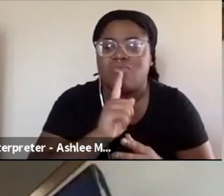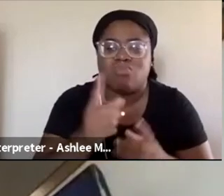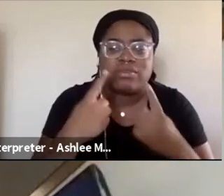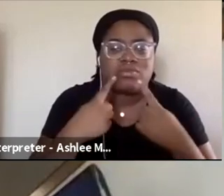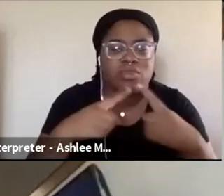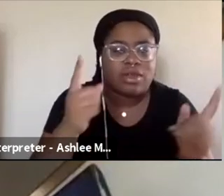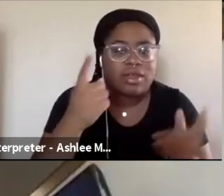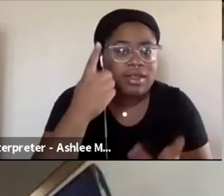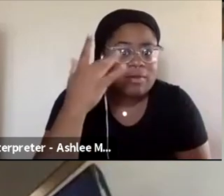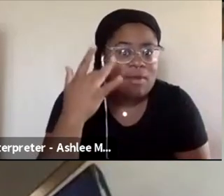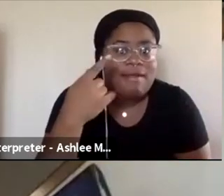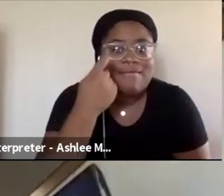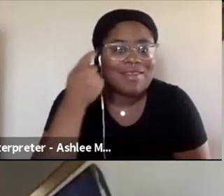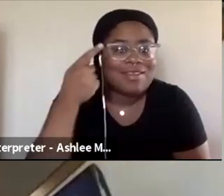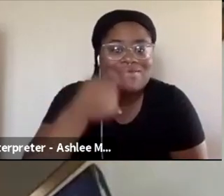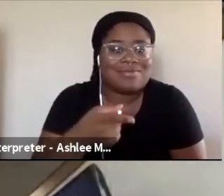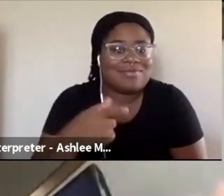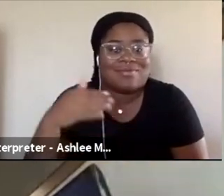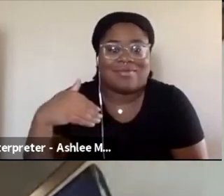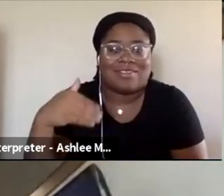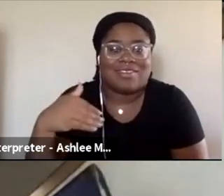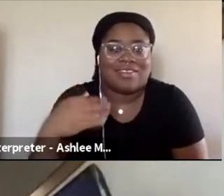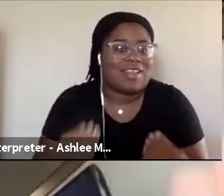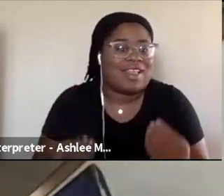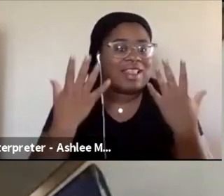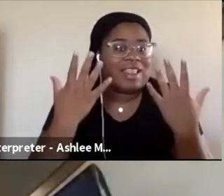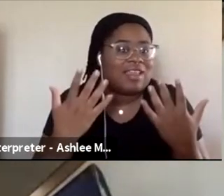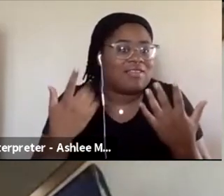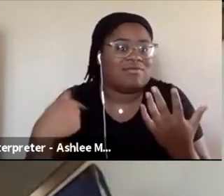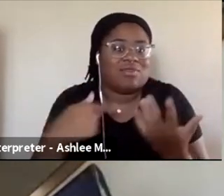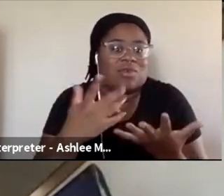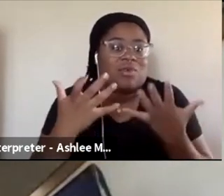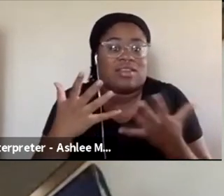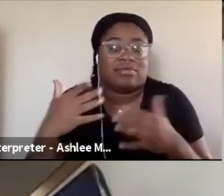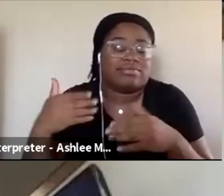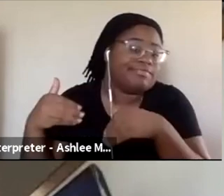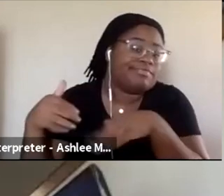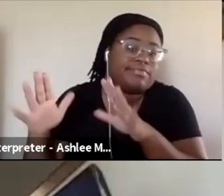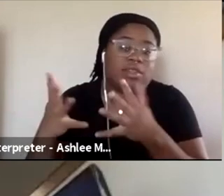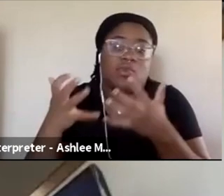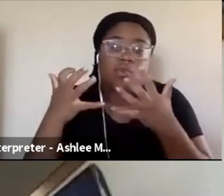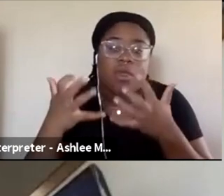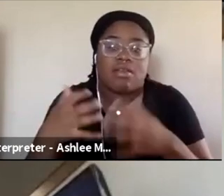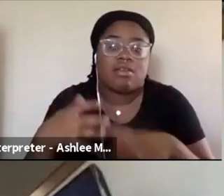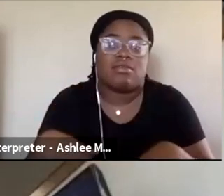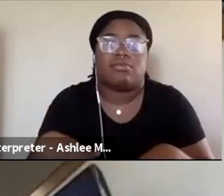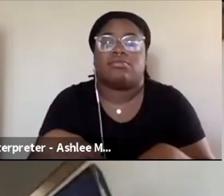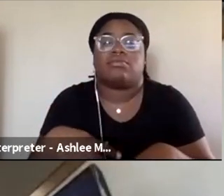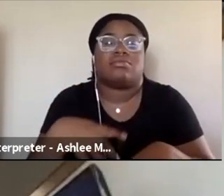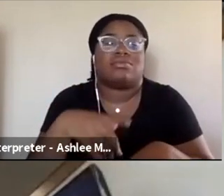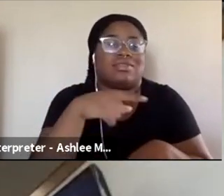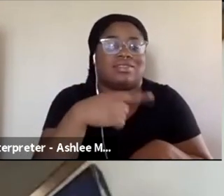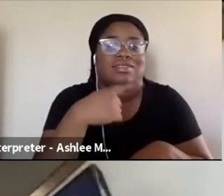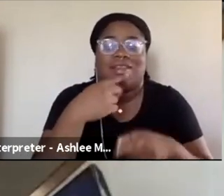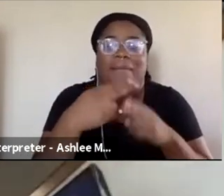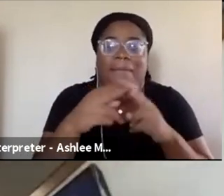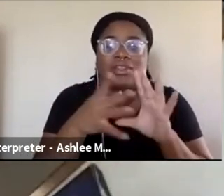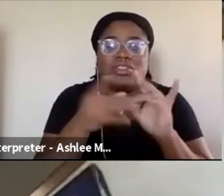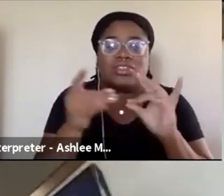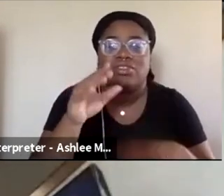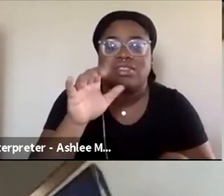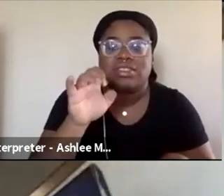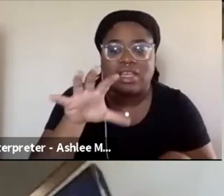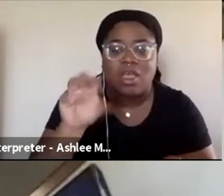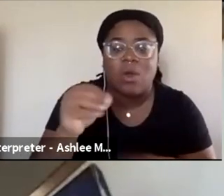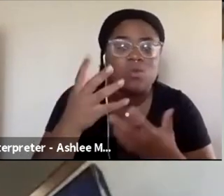you know, because we haven't really, because I think a lot of us really want it to go away. Let's be honest. Like a lot, you know, mentioned, you mentioned like some of these CEOs, you know, they really want a lot of